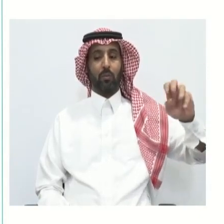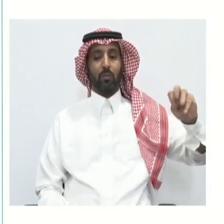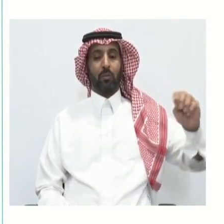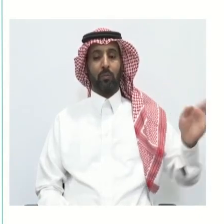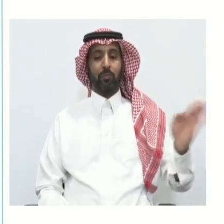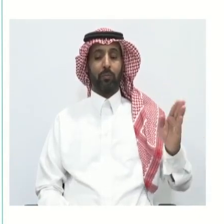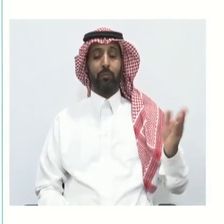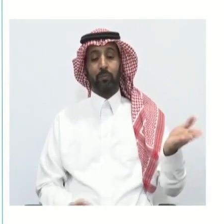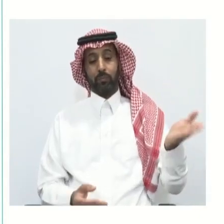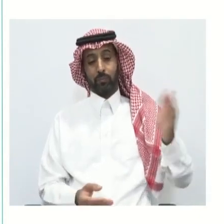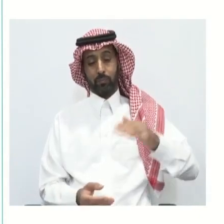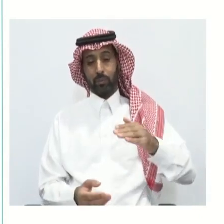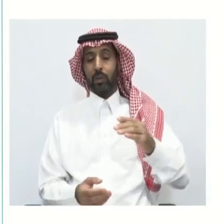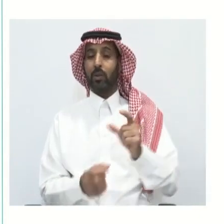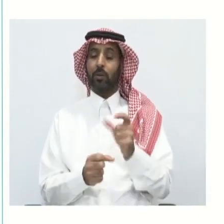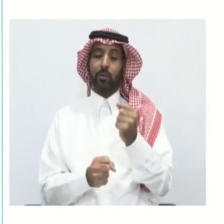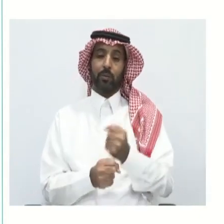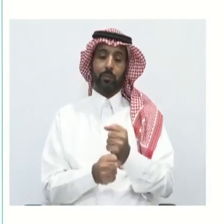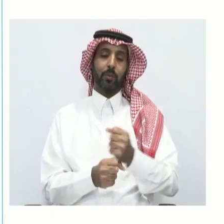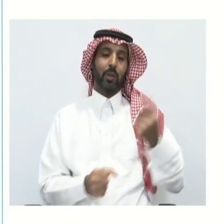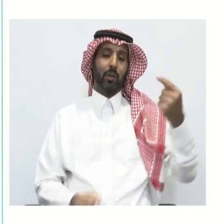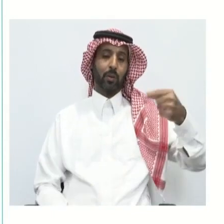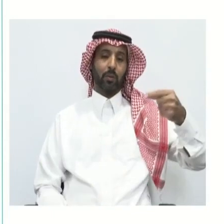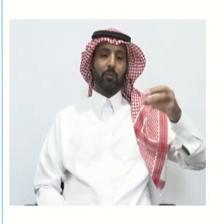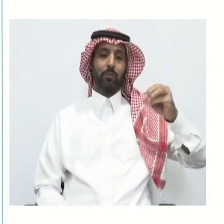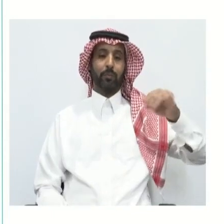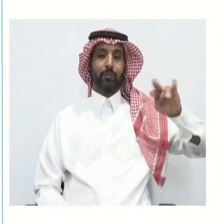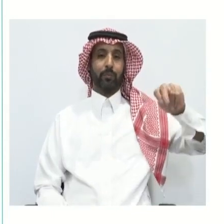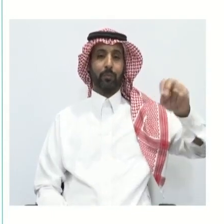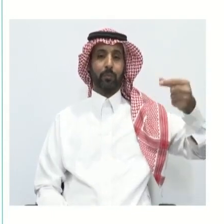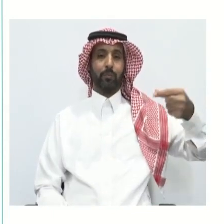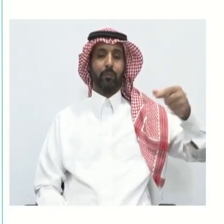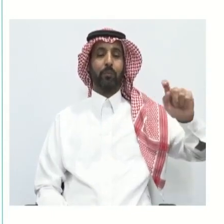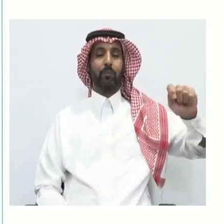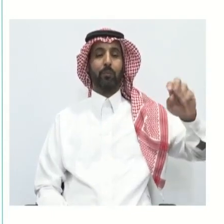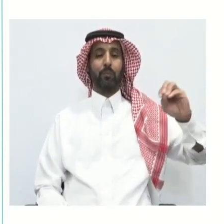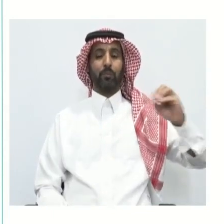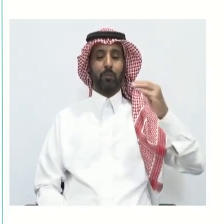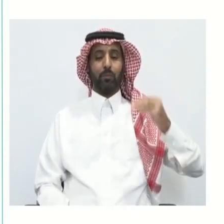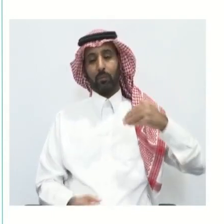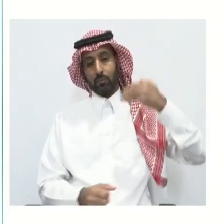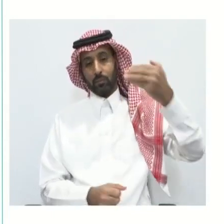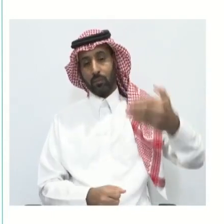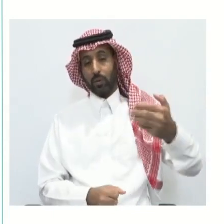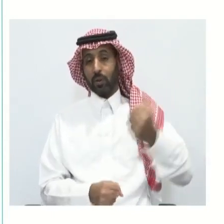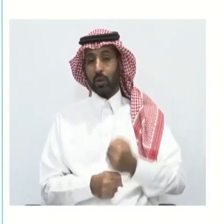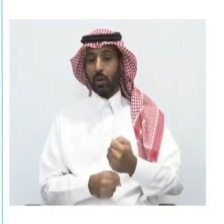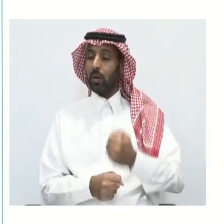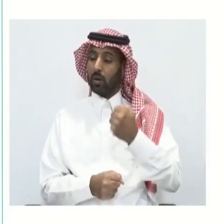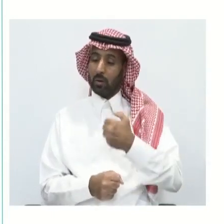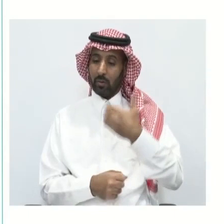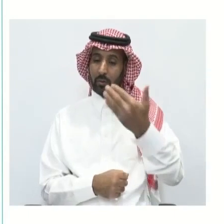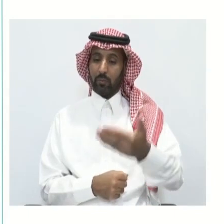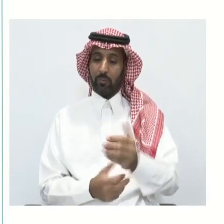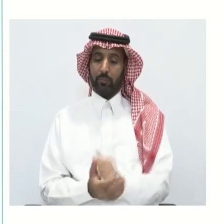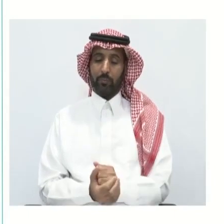going to for the future to talk about plans. So we use be going to for